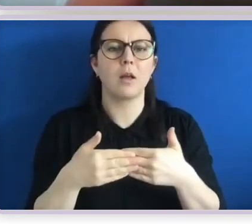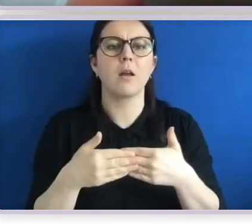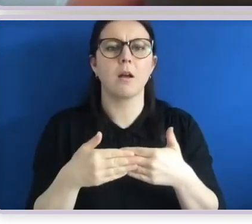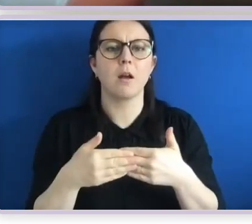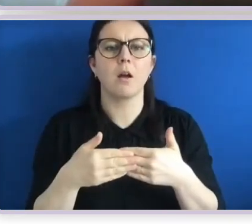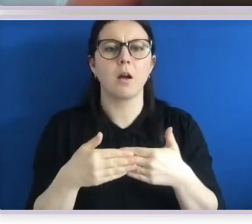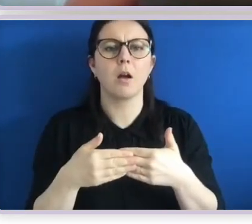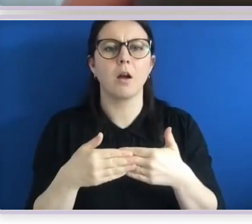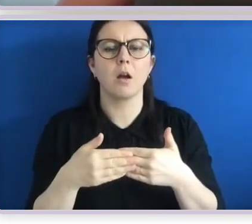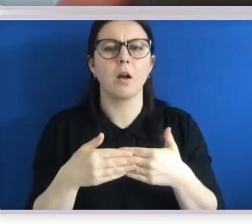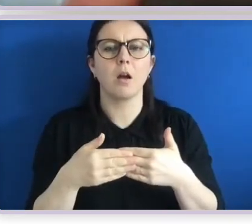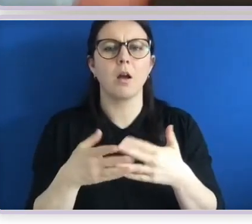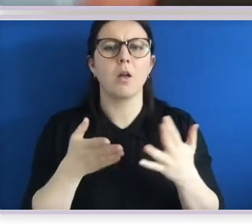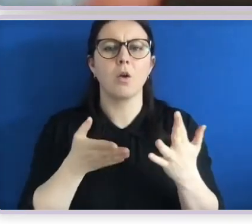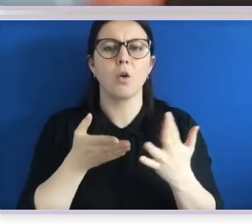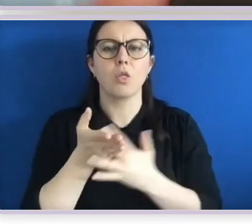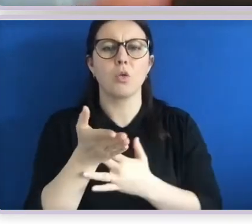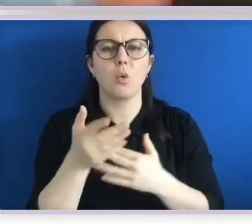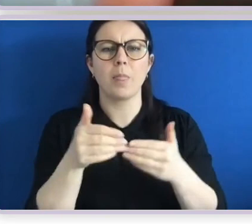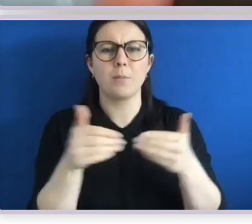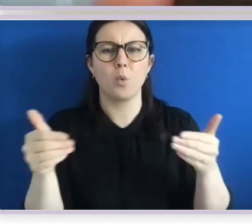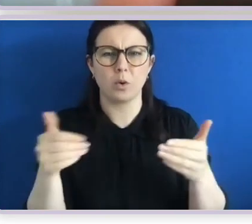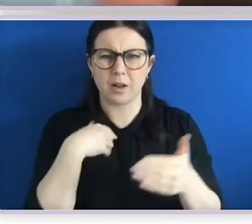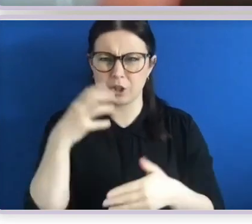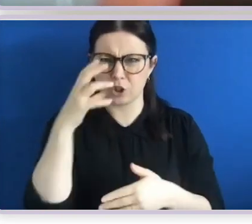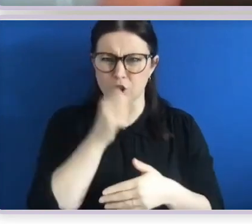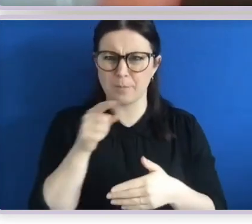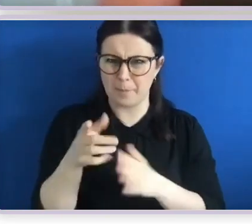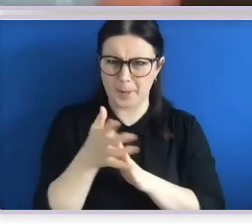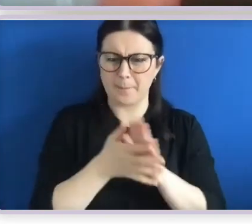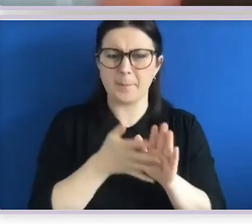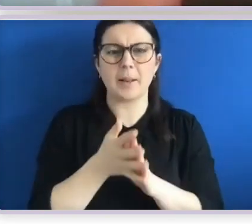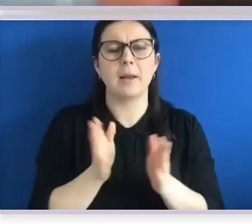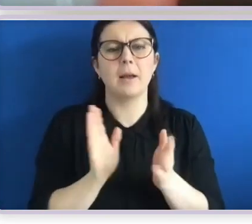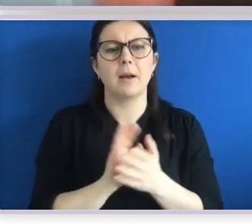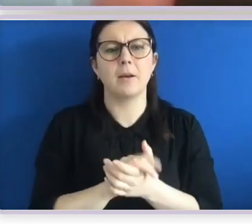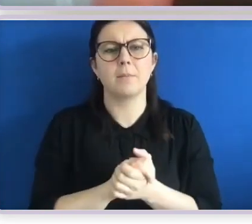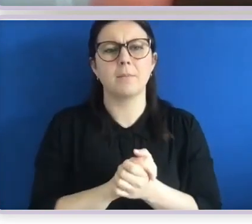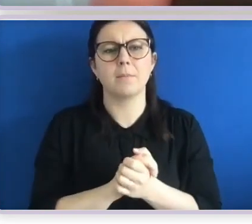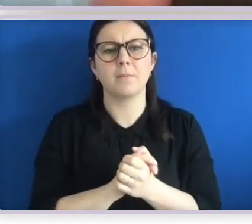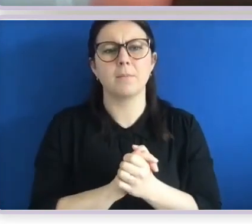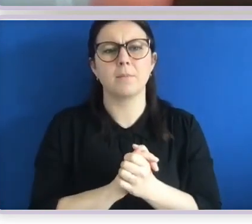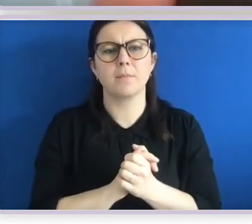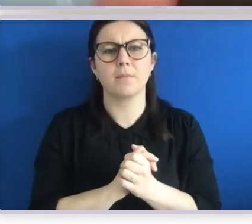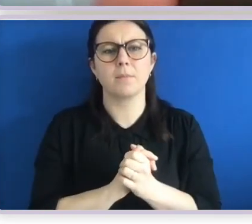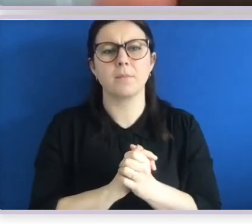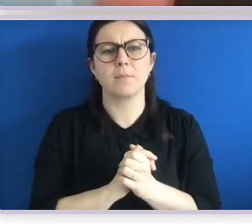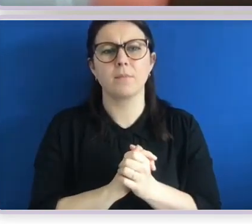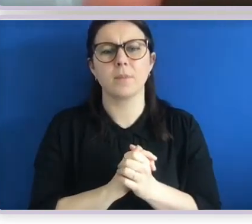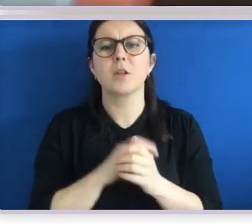to cross borders. I assume that's what people mean. It's about the COVID border